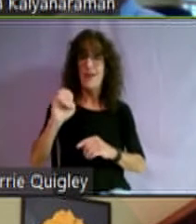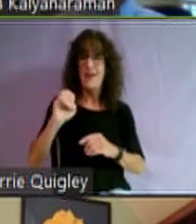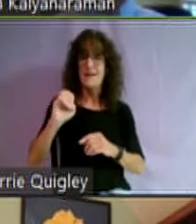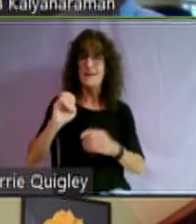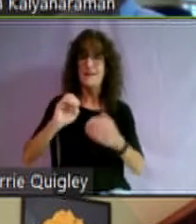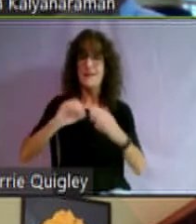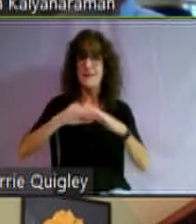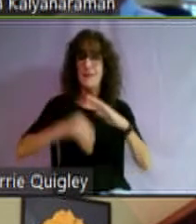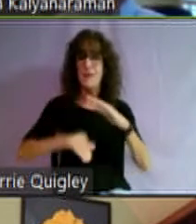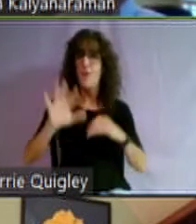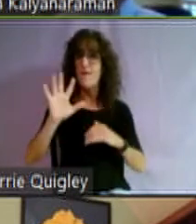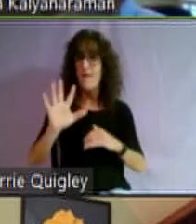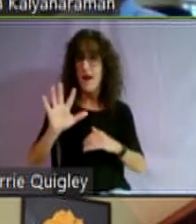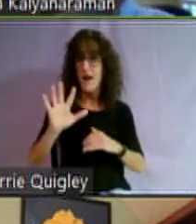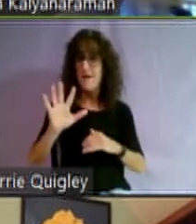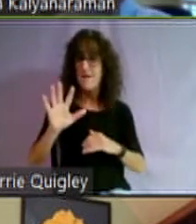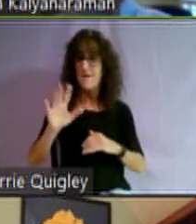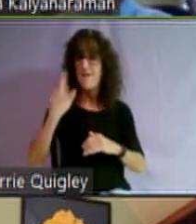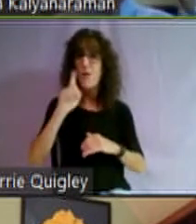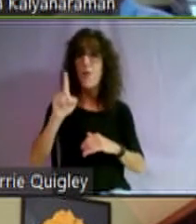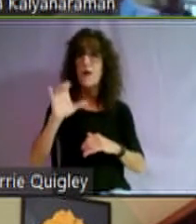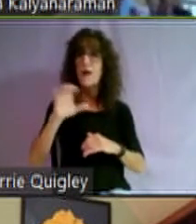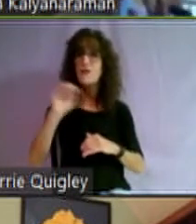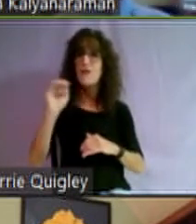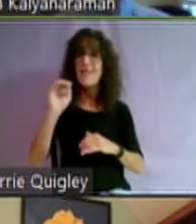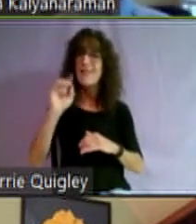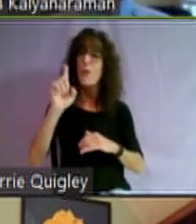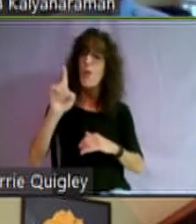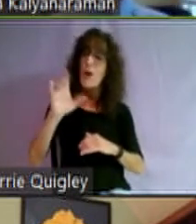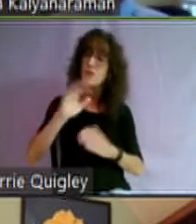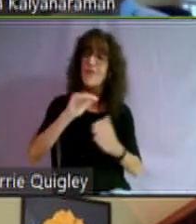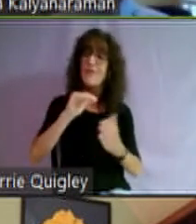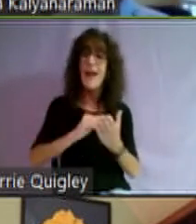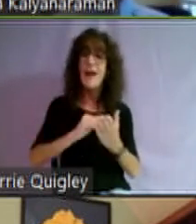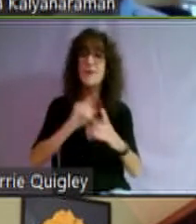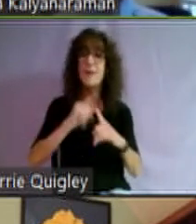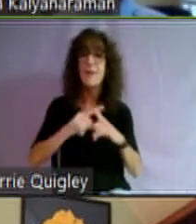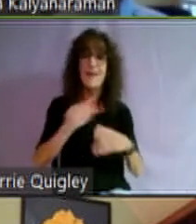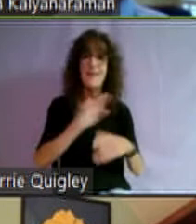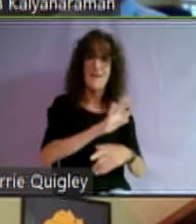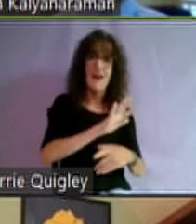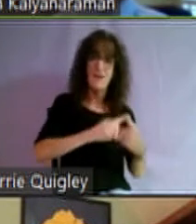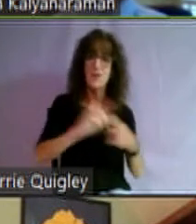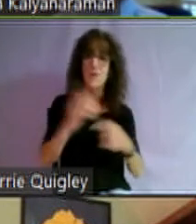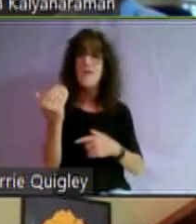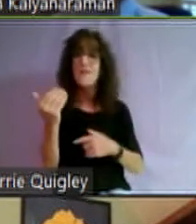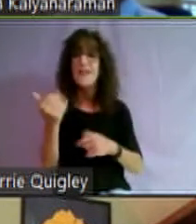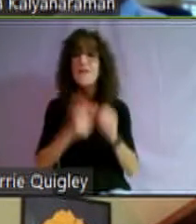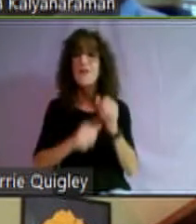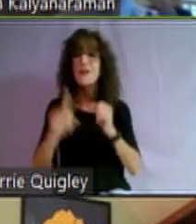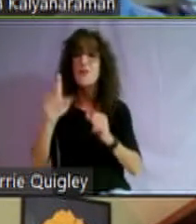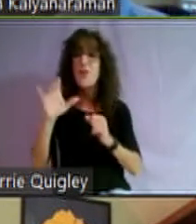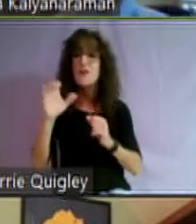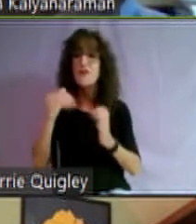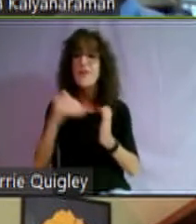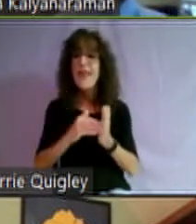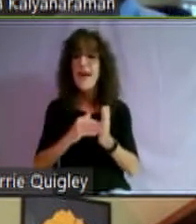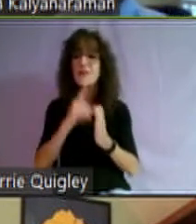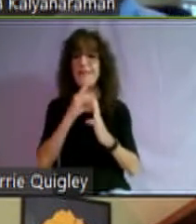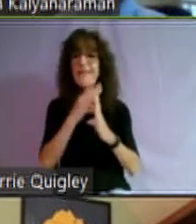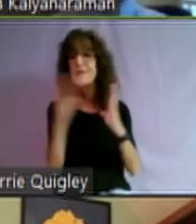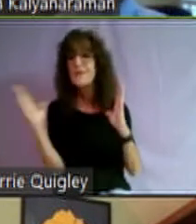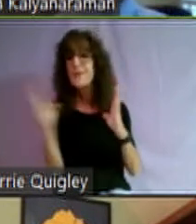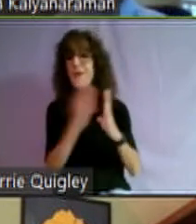per 100,000, but that between 5 to 15 per 100,000, there's a range